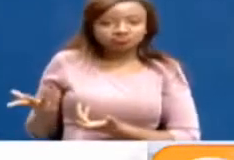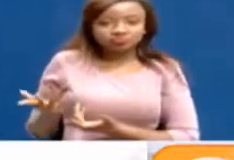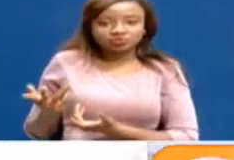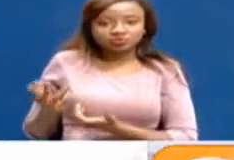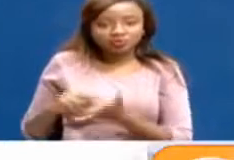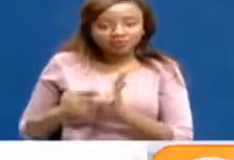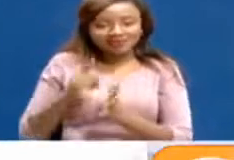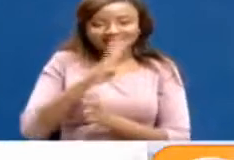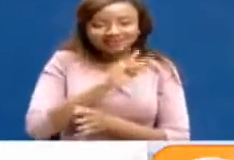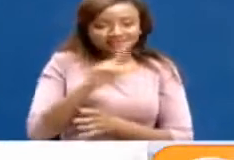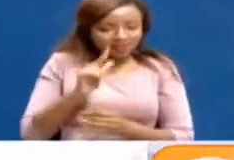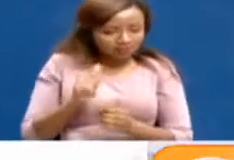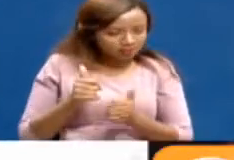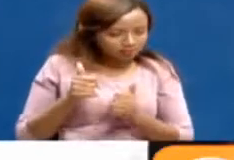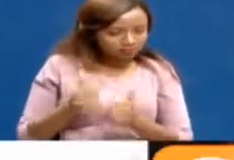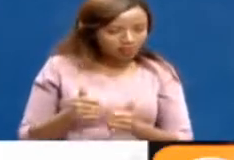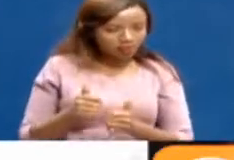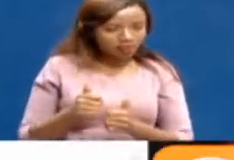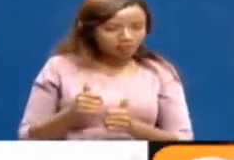is this going forward?